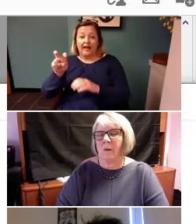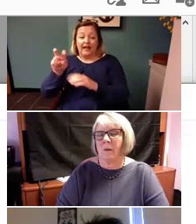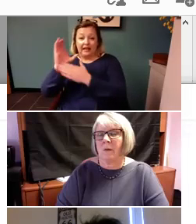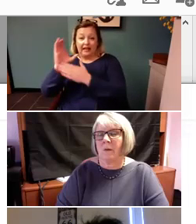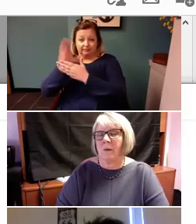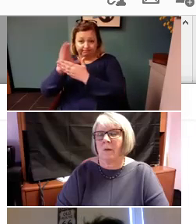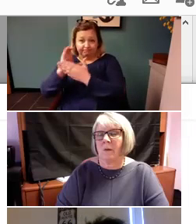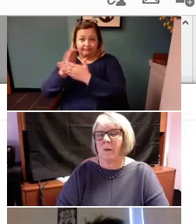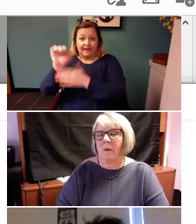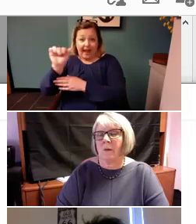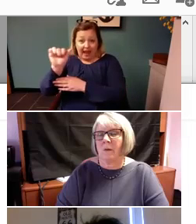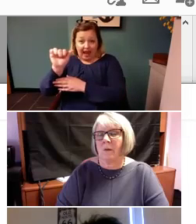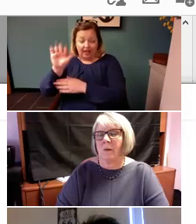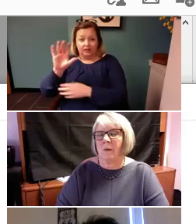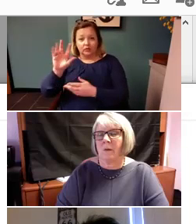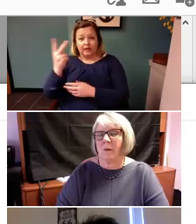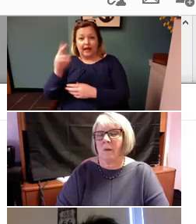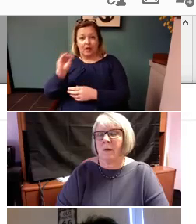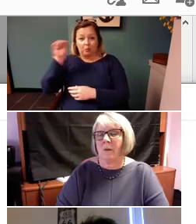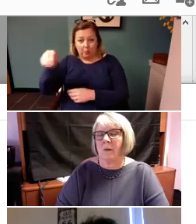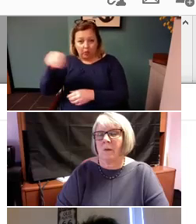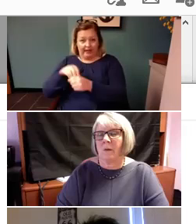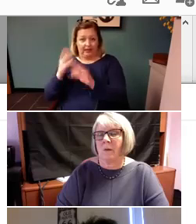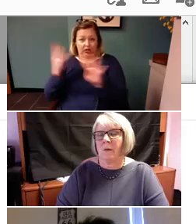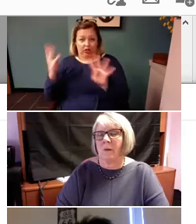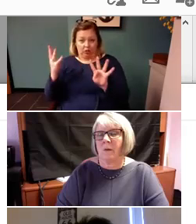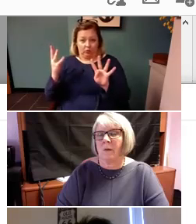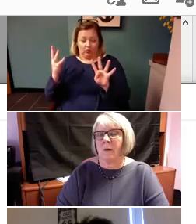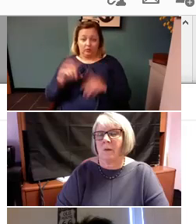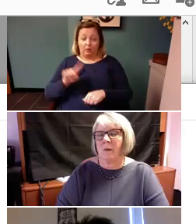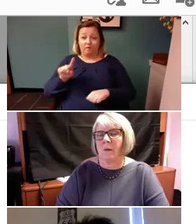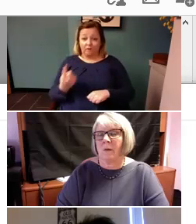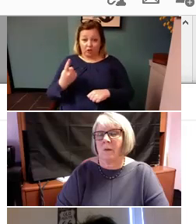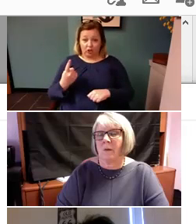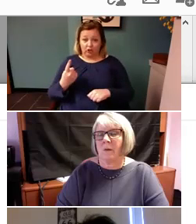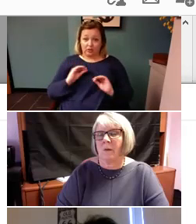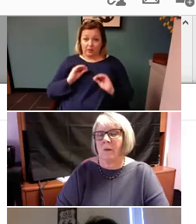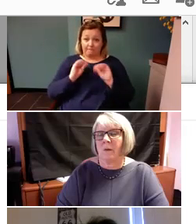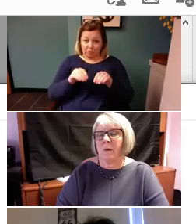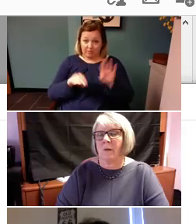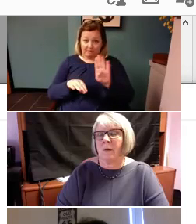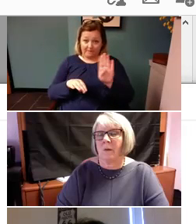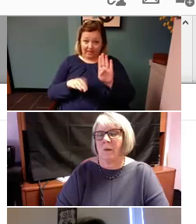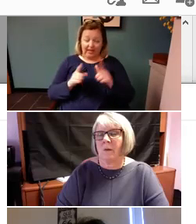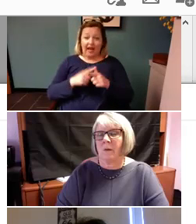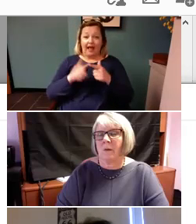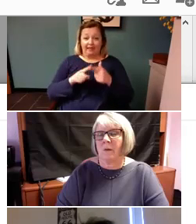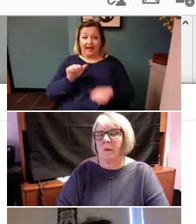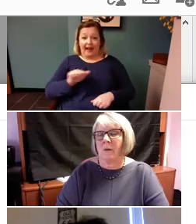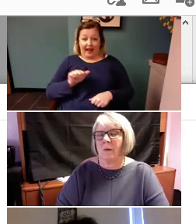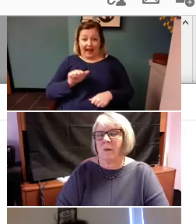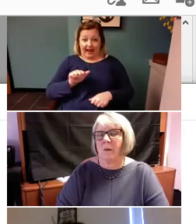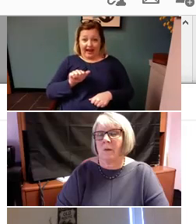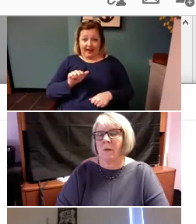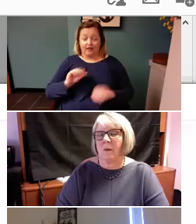we just inserted B first and then we inserted A next in our queue. So in that